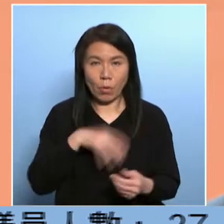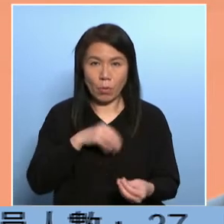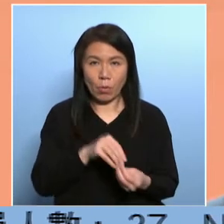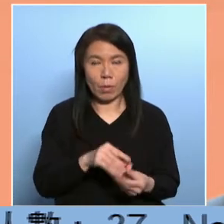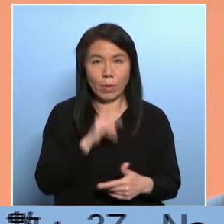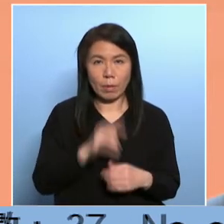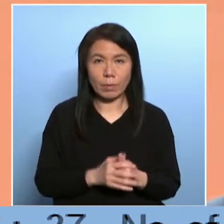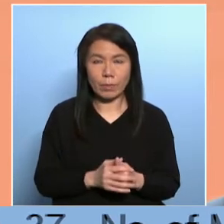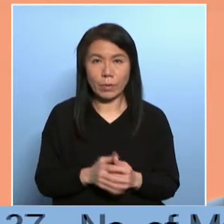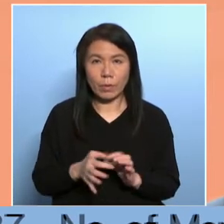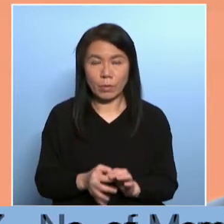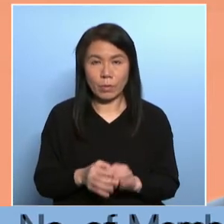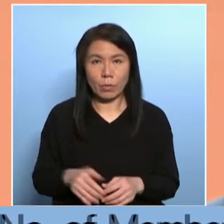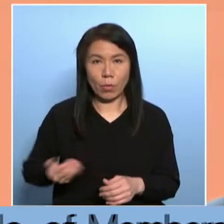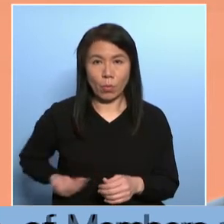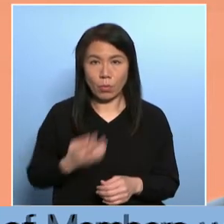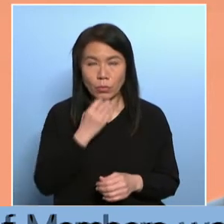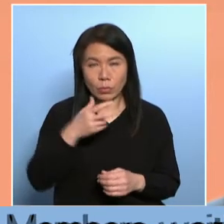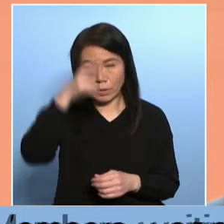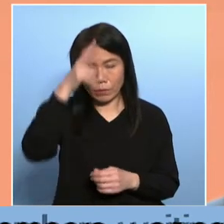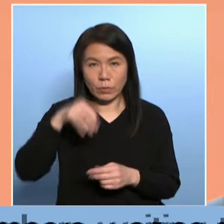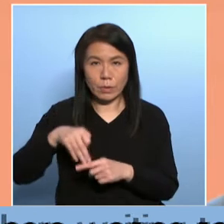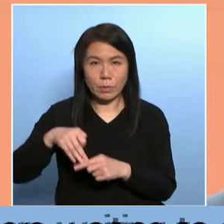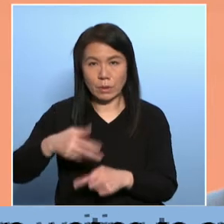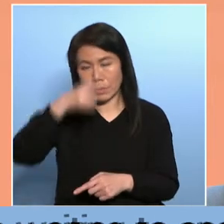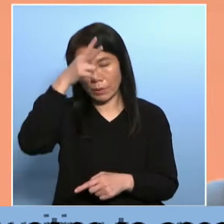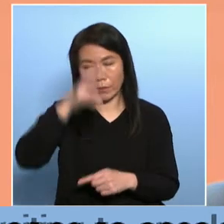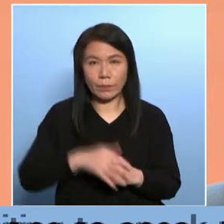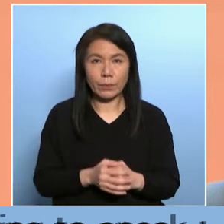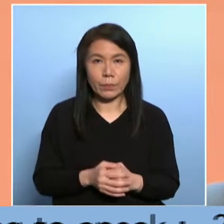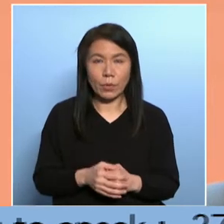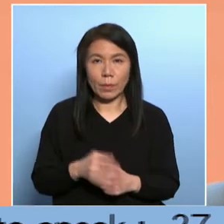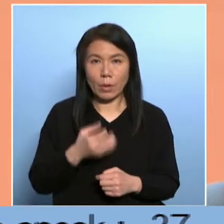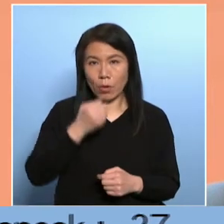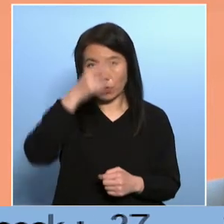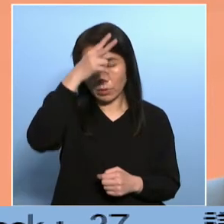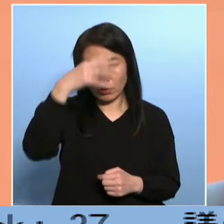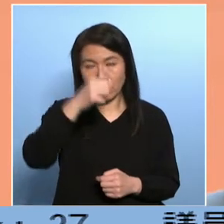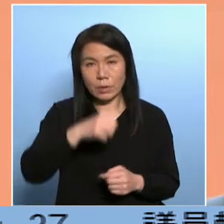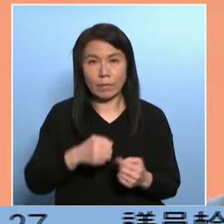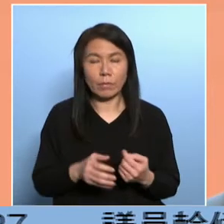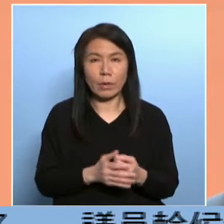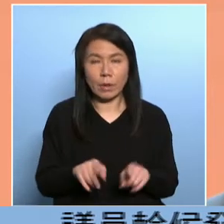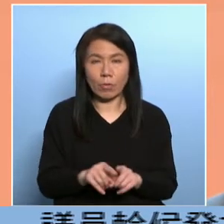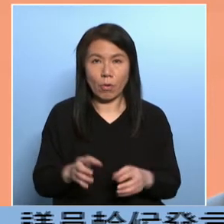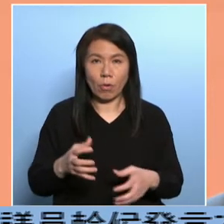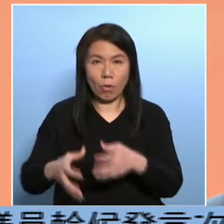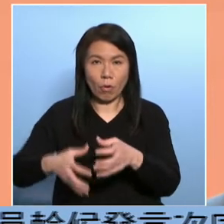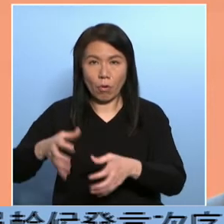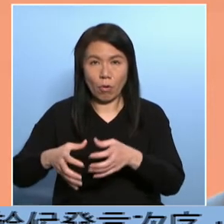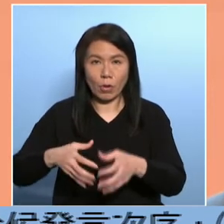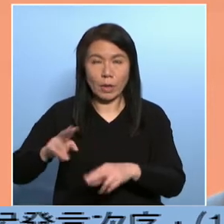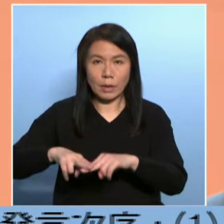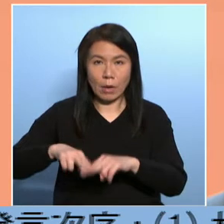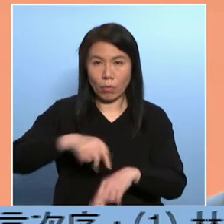the initiative by the central authorities because they have shown their care for Hong Kong, and Hong Kong and the Guangdong and Shenzhen authorities have